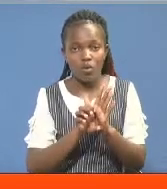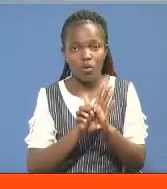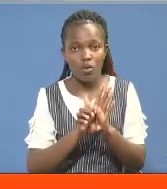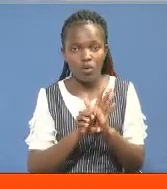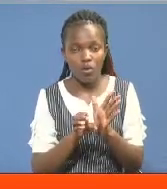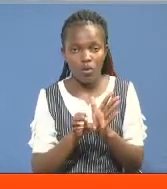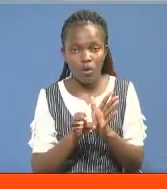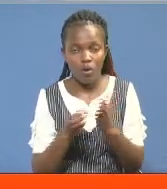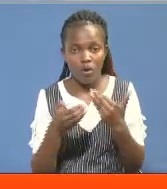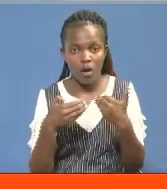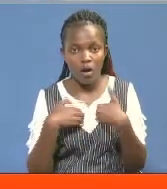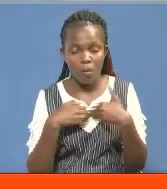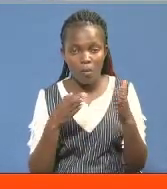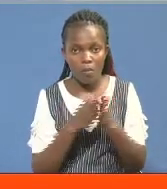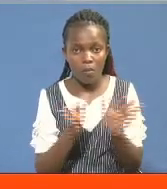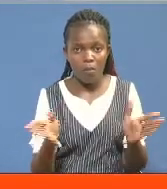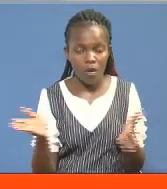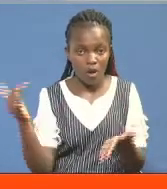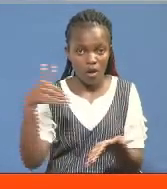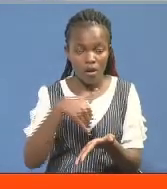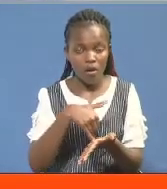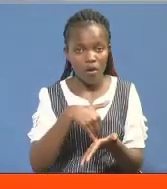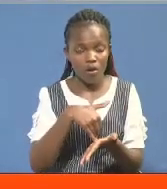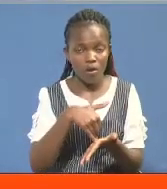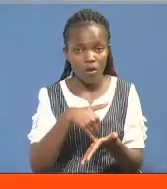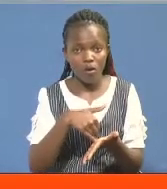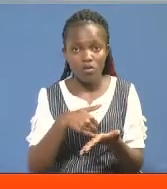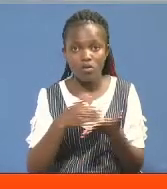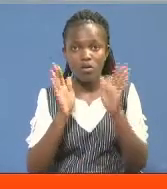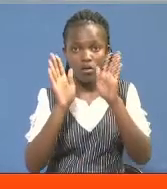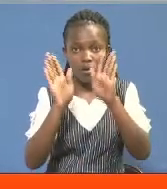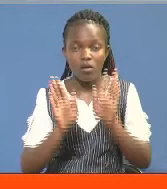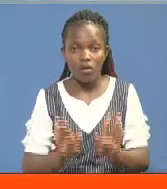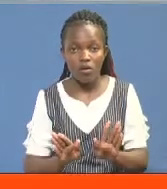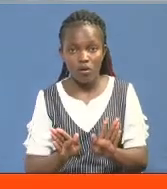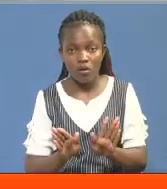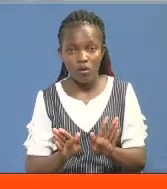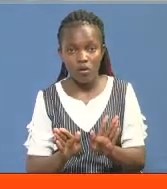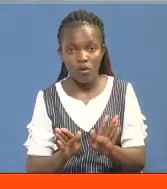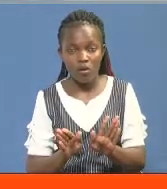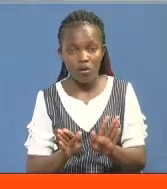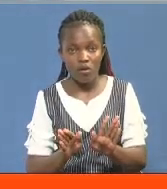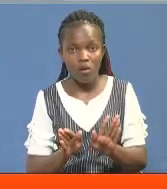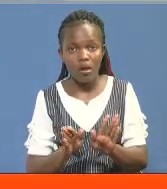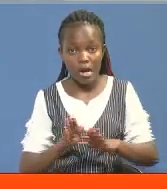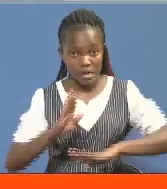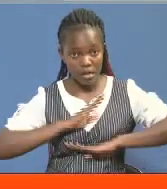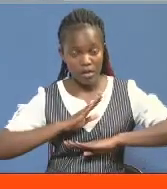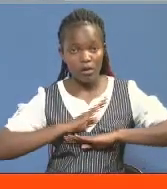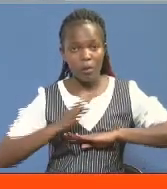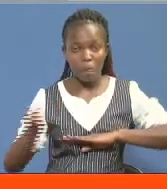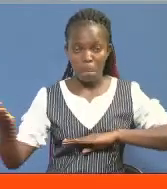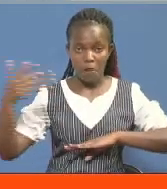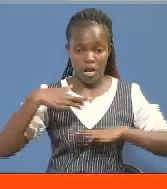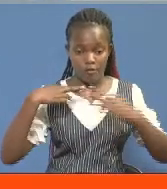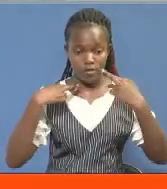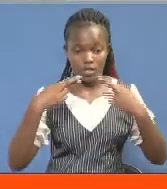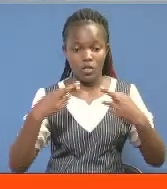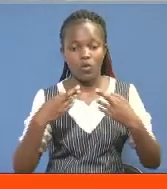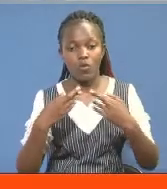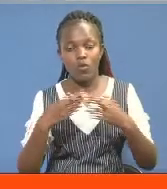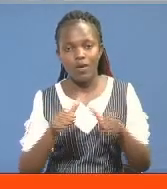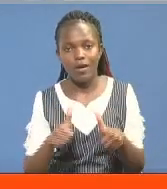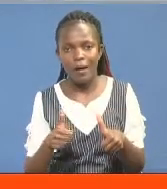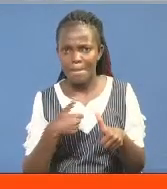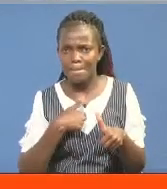a public participation process that is meaningful, that is adequate, and that brings about result. And what